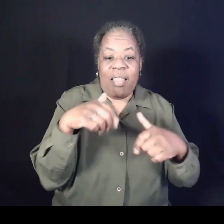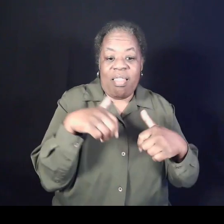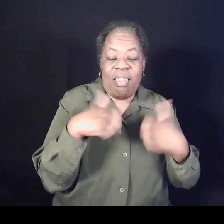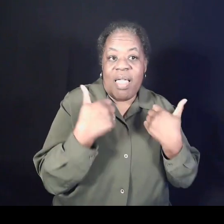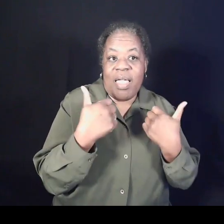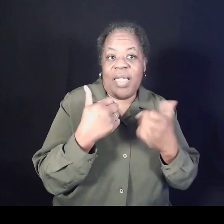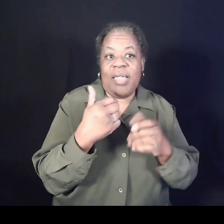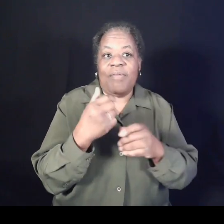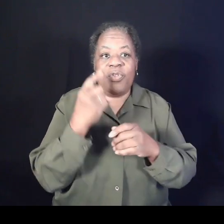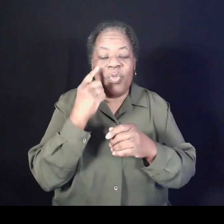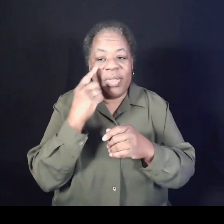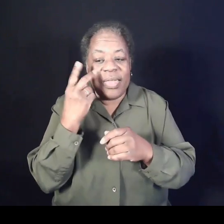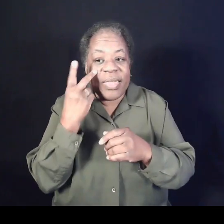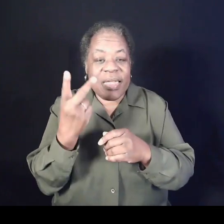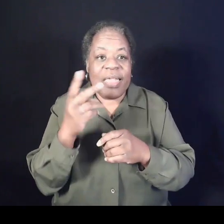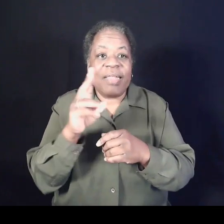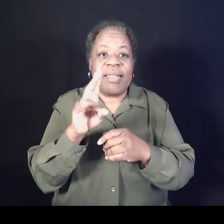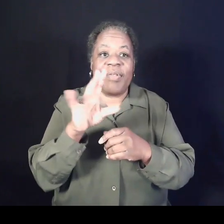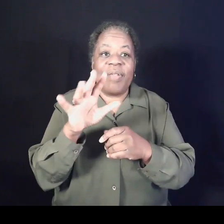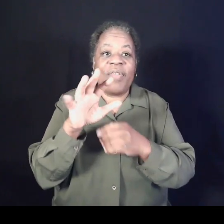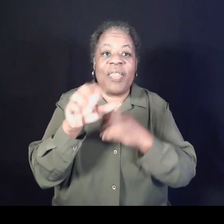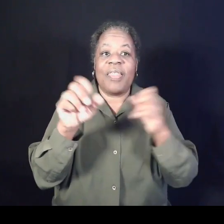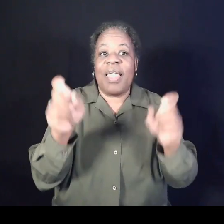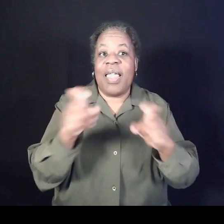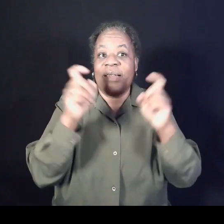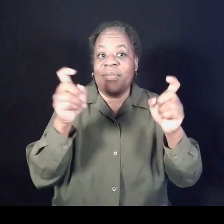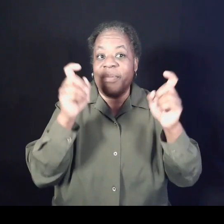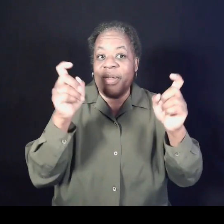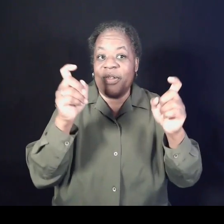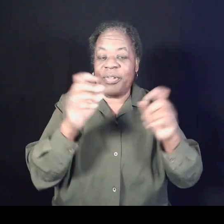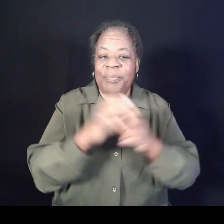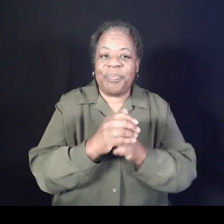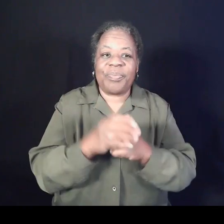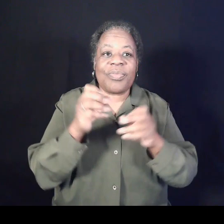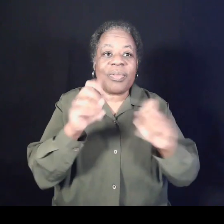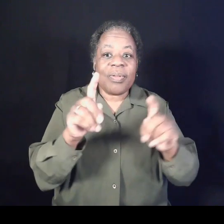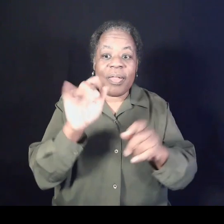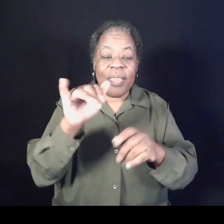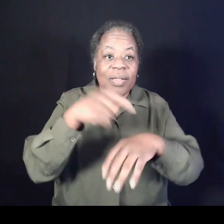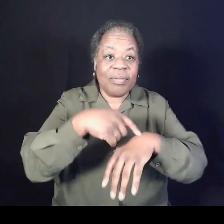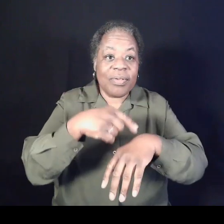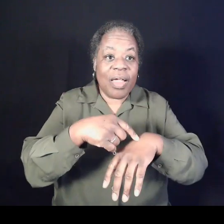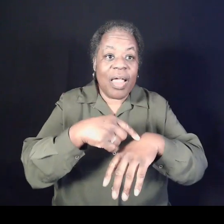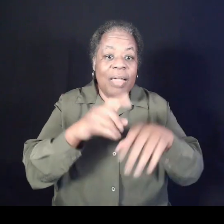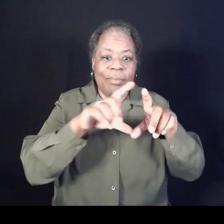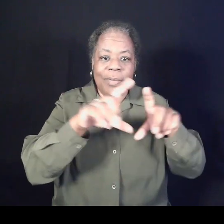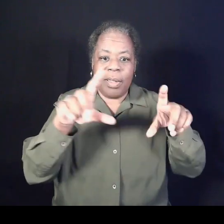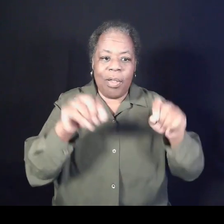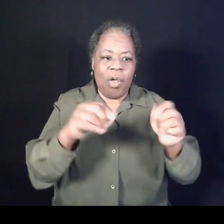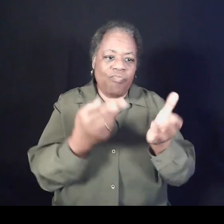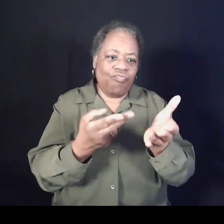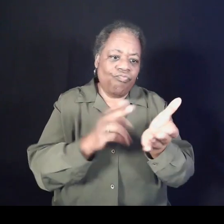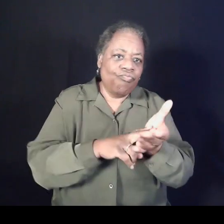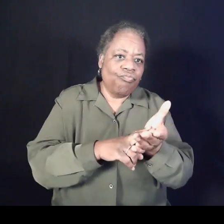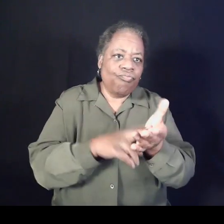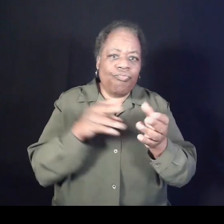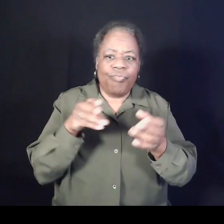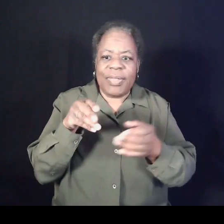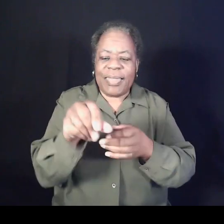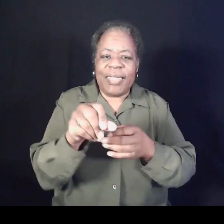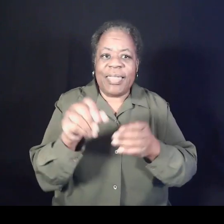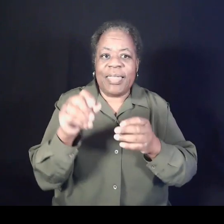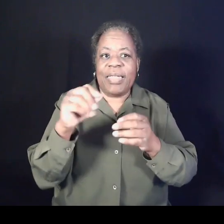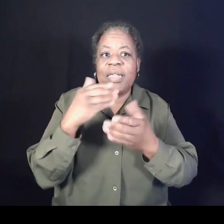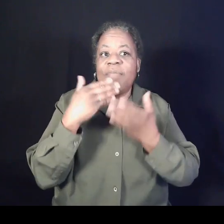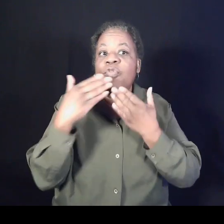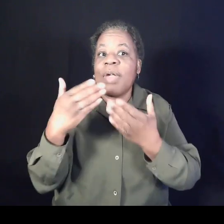75th celebration service. We had an opportunity during that time to fill out seeds of gratitude cards, which was an opportunity to share with the church